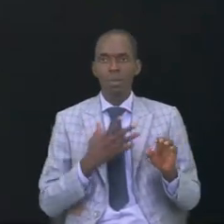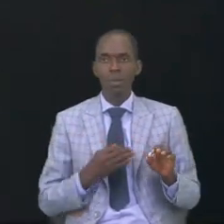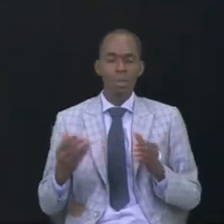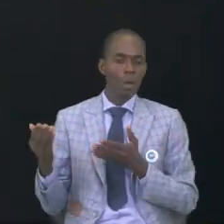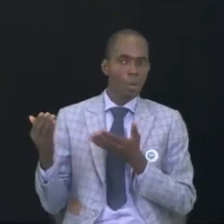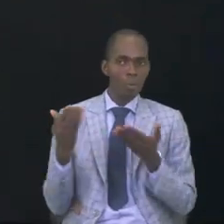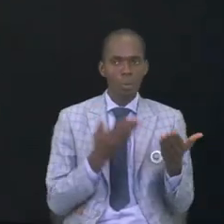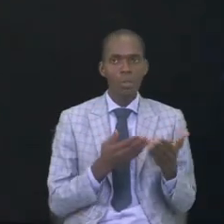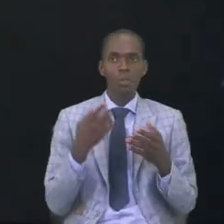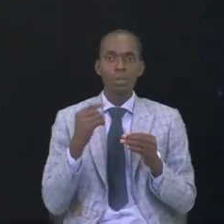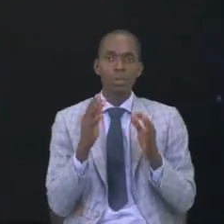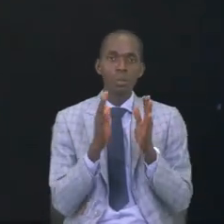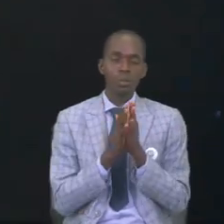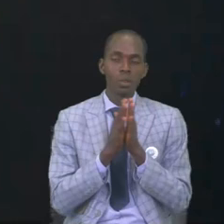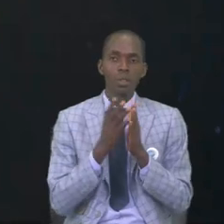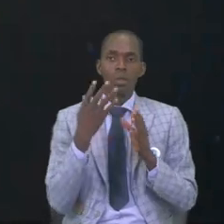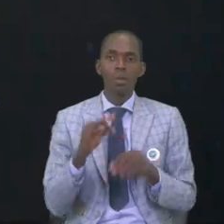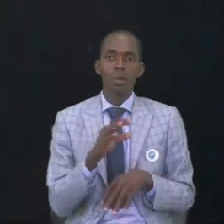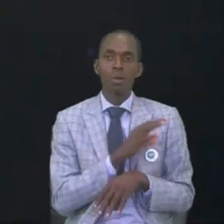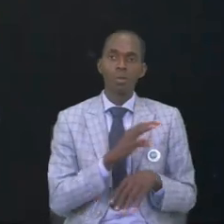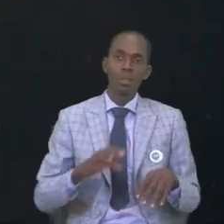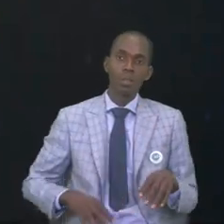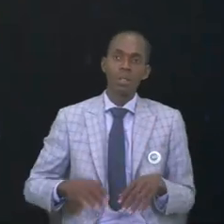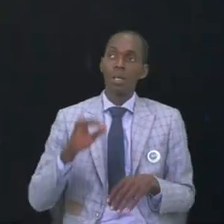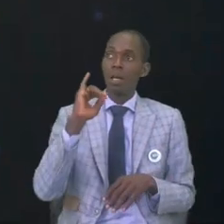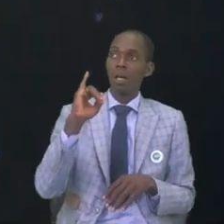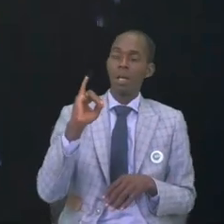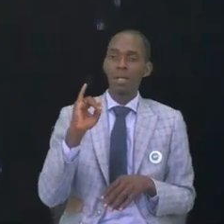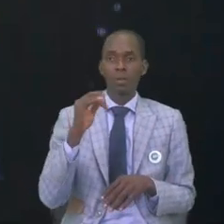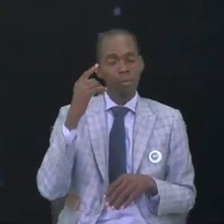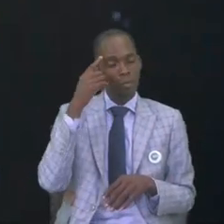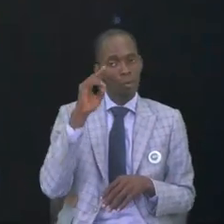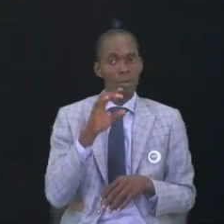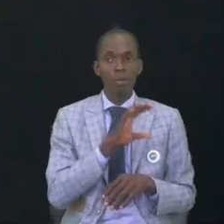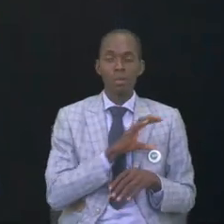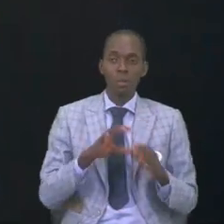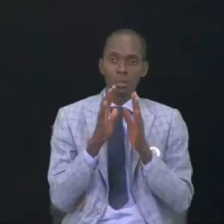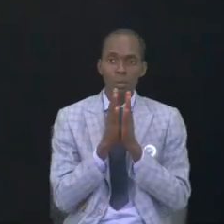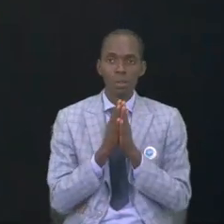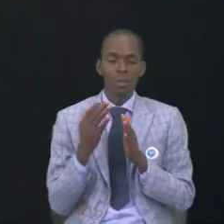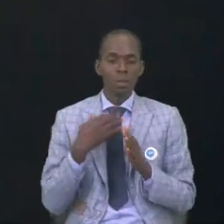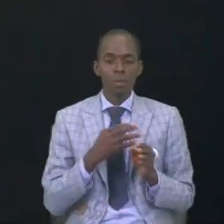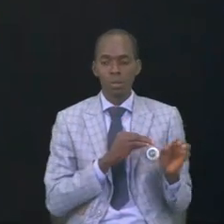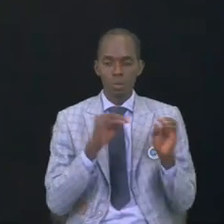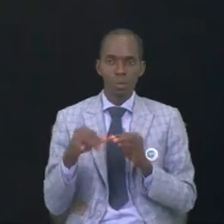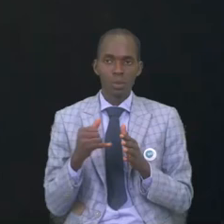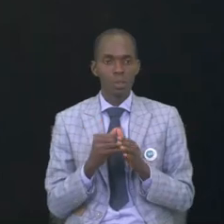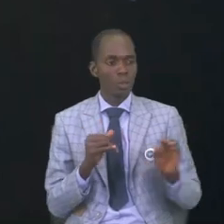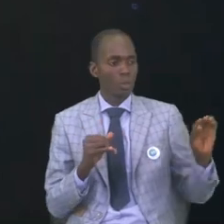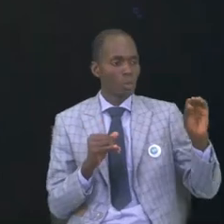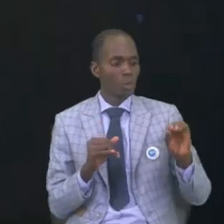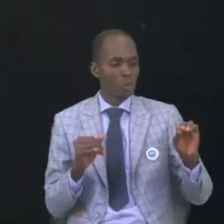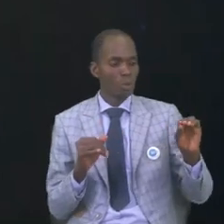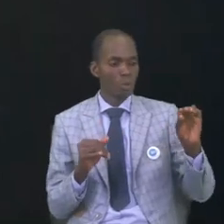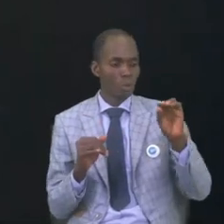the intercession, I for intercession. We put the one of Christ, we put it